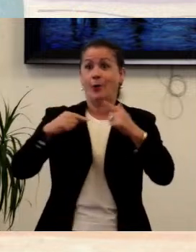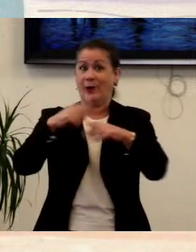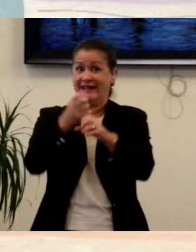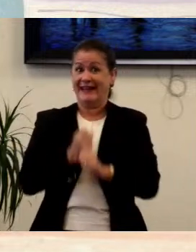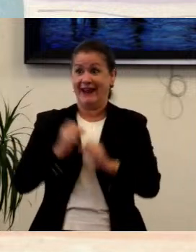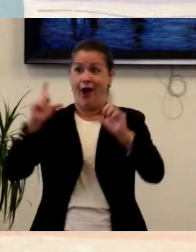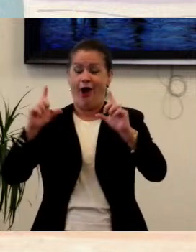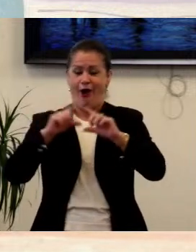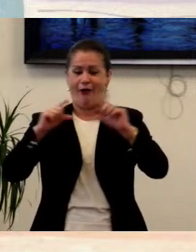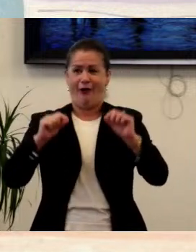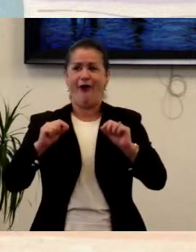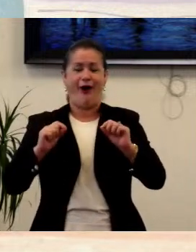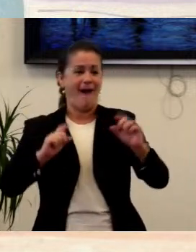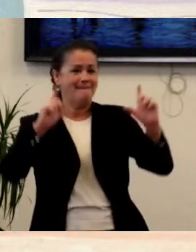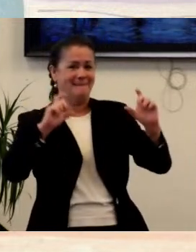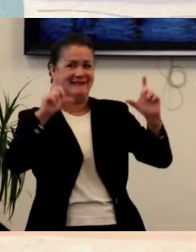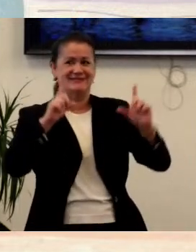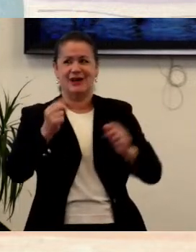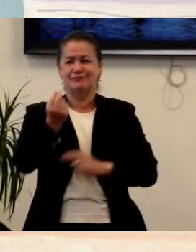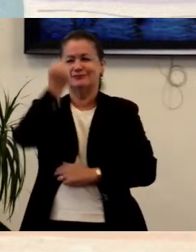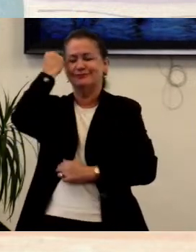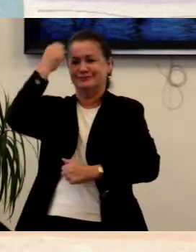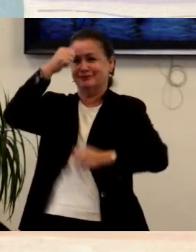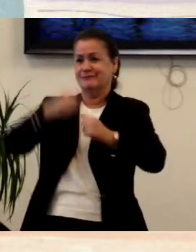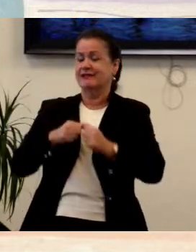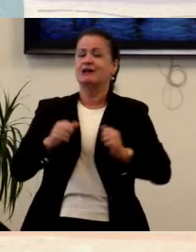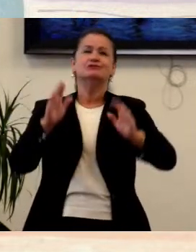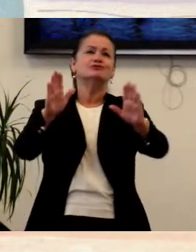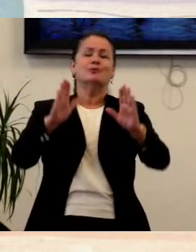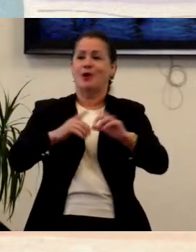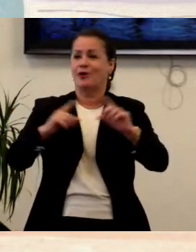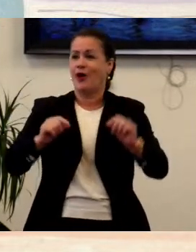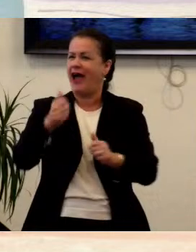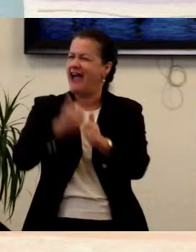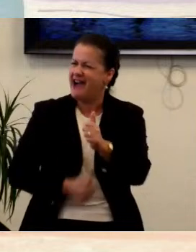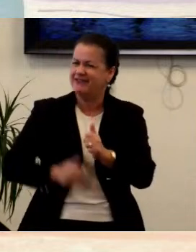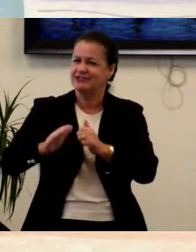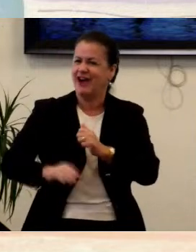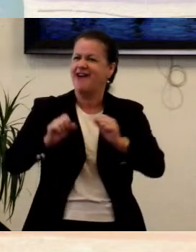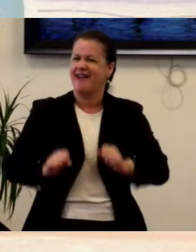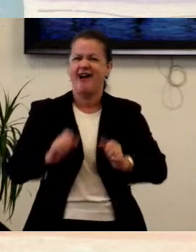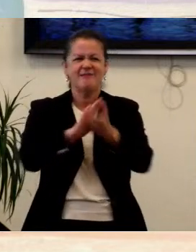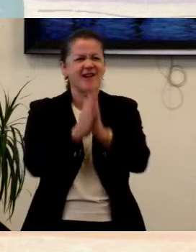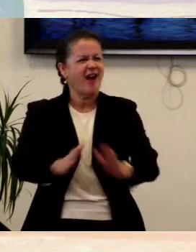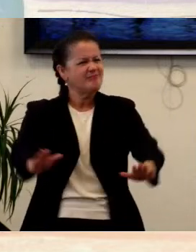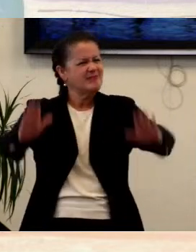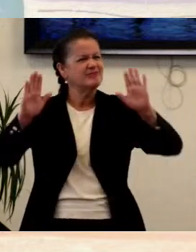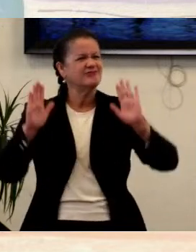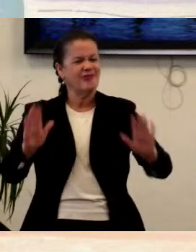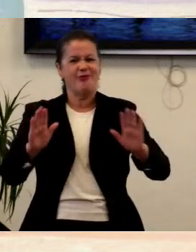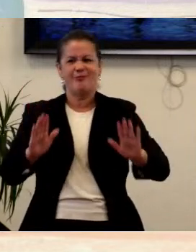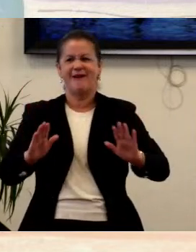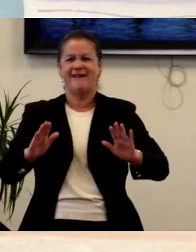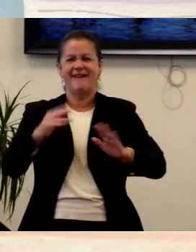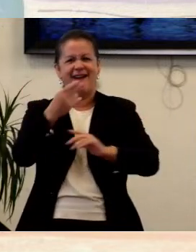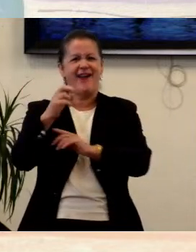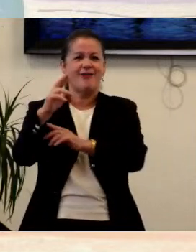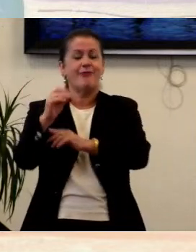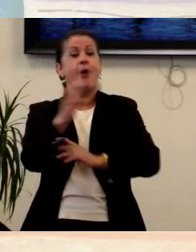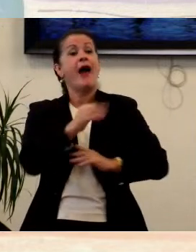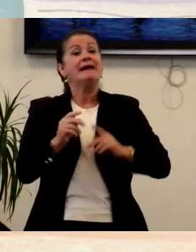card. The super card, because every child can be a superhero, and the teen card as